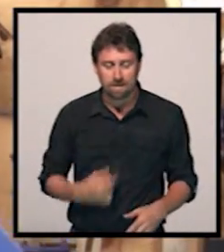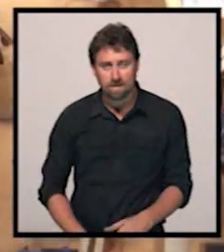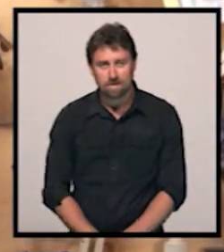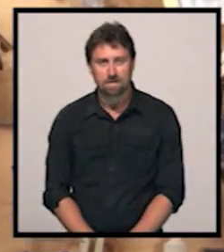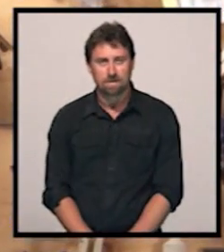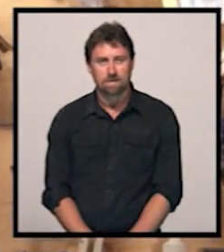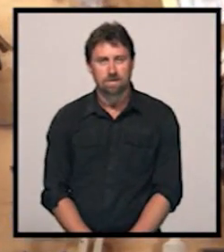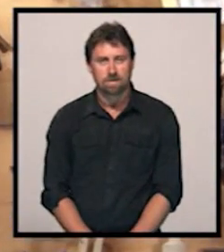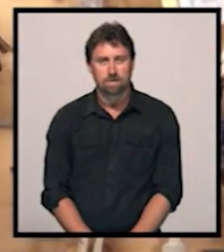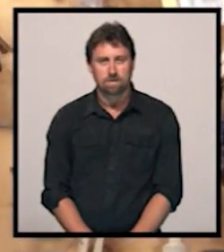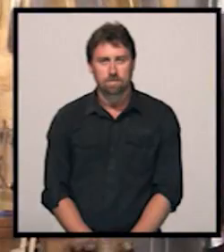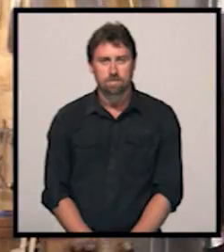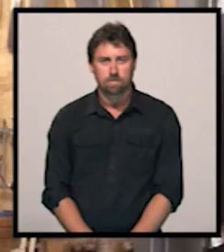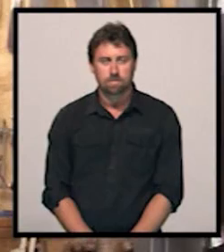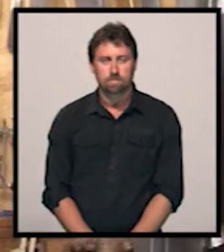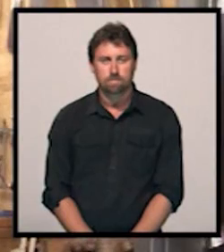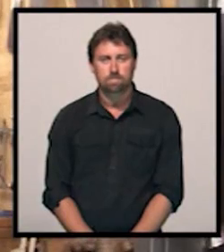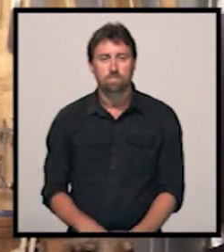Then when you've got it all nicely smooth,